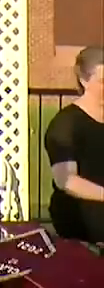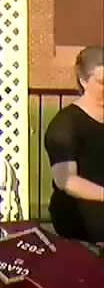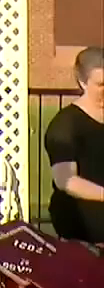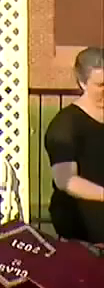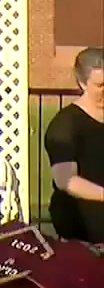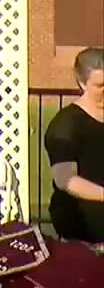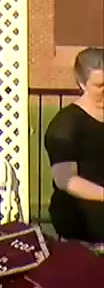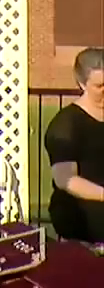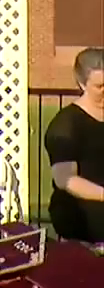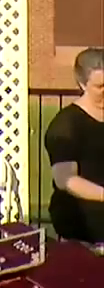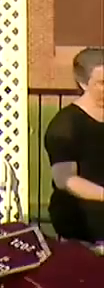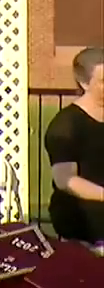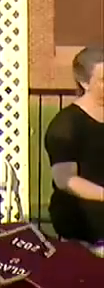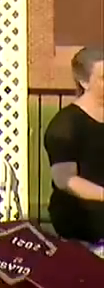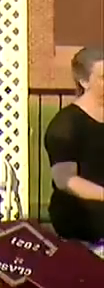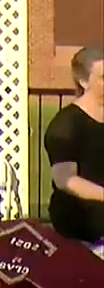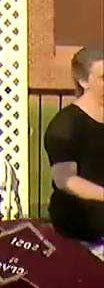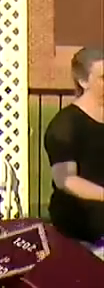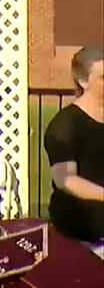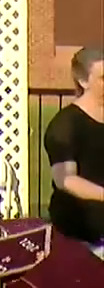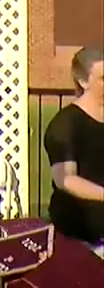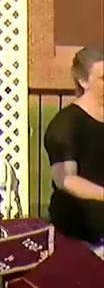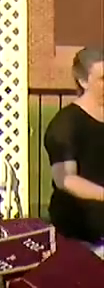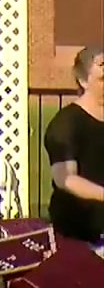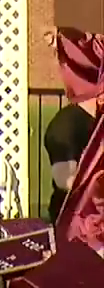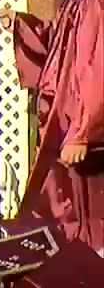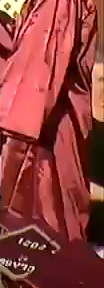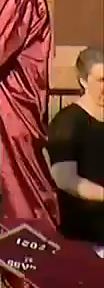Sean C. Dowd.